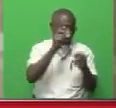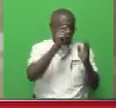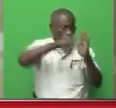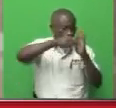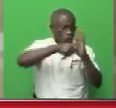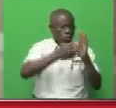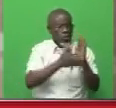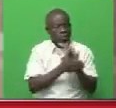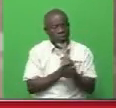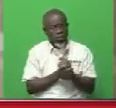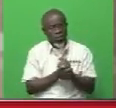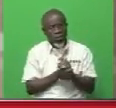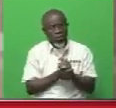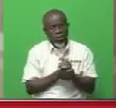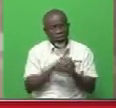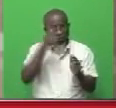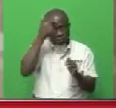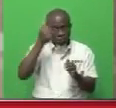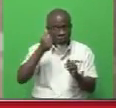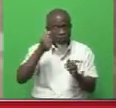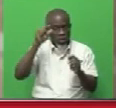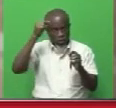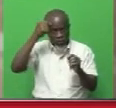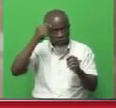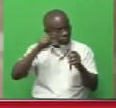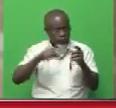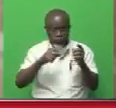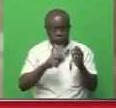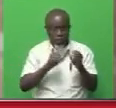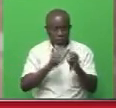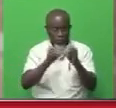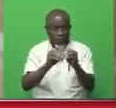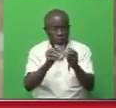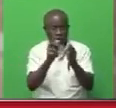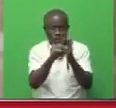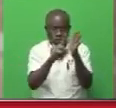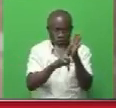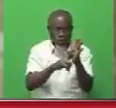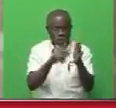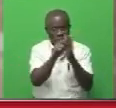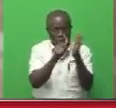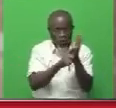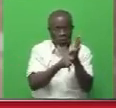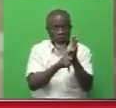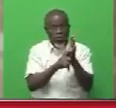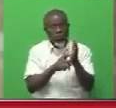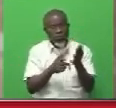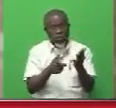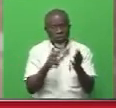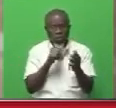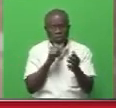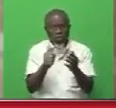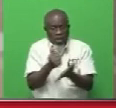actions that are detrimental to our institutions in this country. They ride roughshod over the rights of citizens, and they are wrong